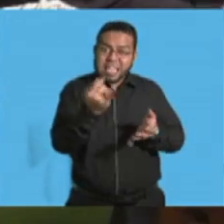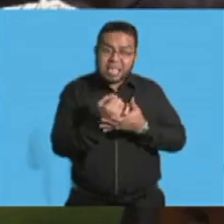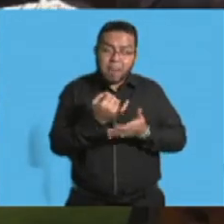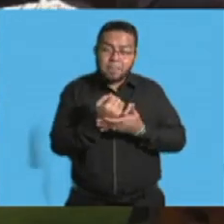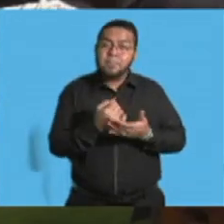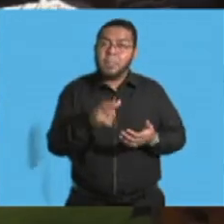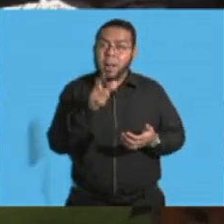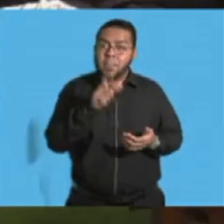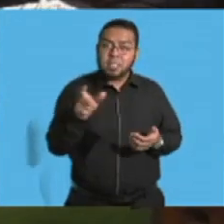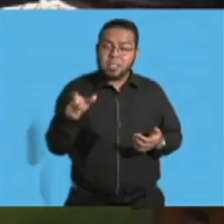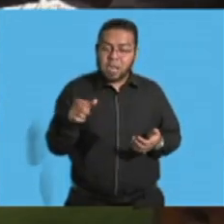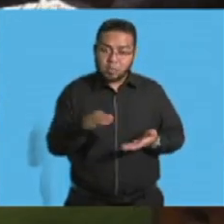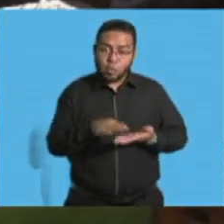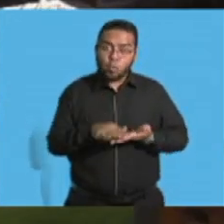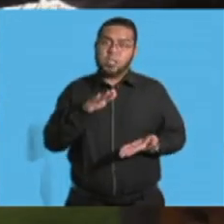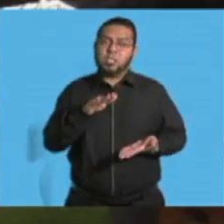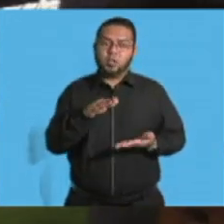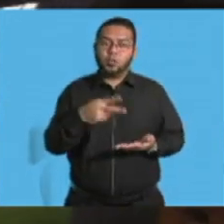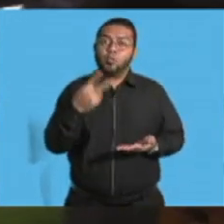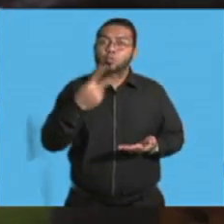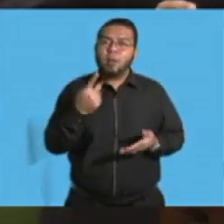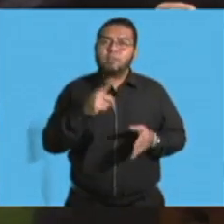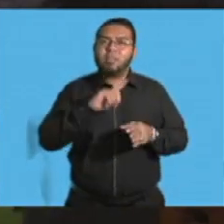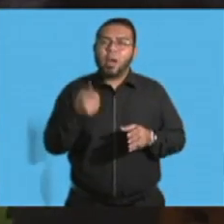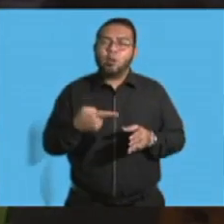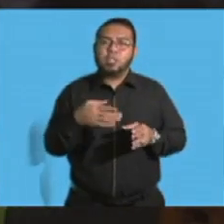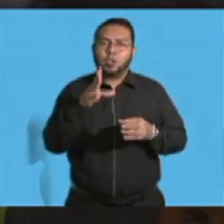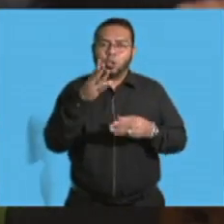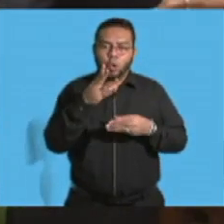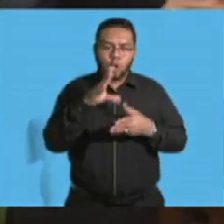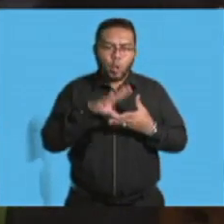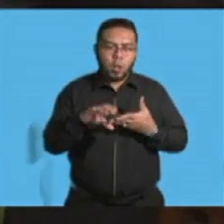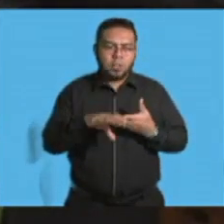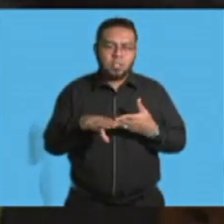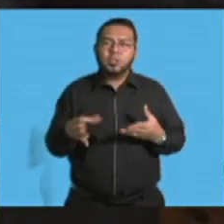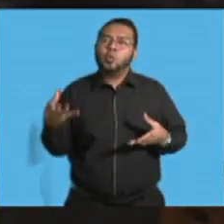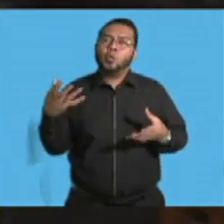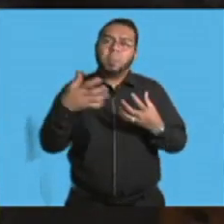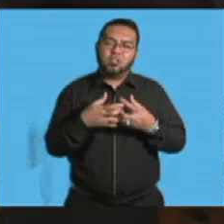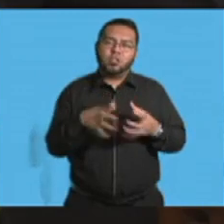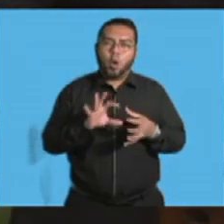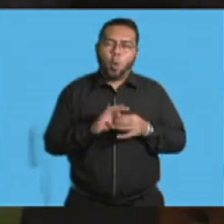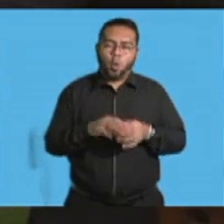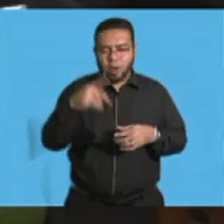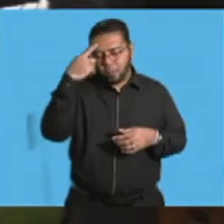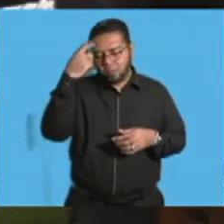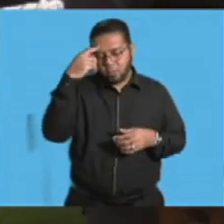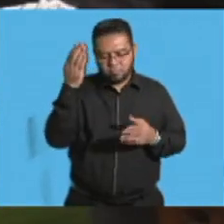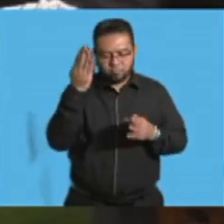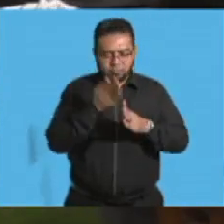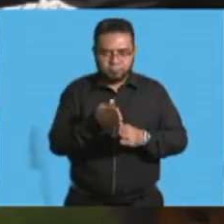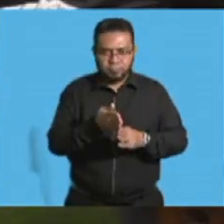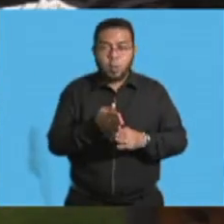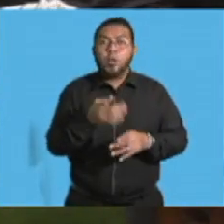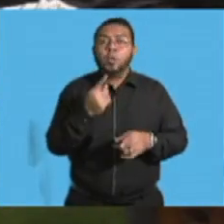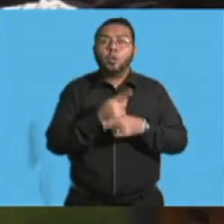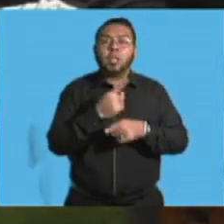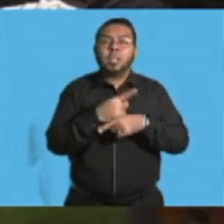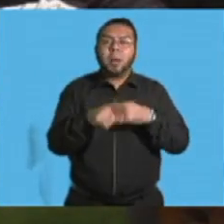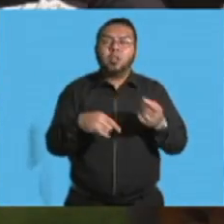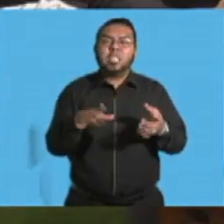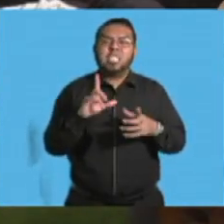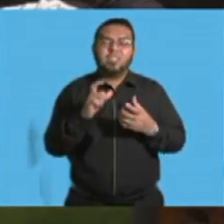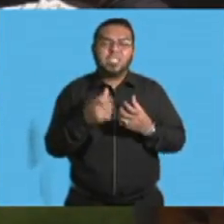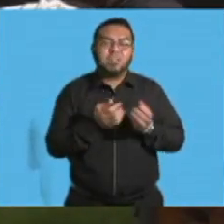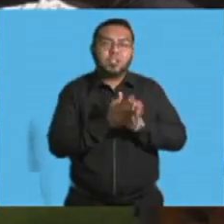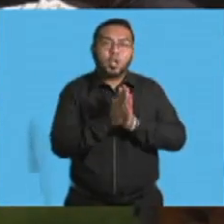risen to around $12,000. They deliberately omitted this to suit their own agenda, Madam Speaker. Madam Speaker, we talked about civil service contracts. I